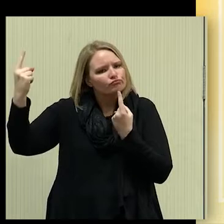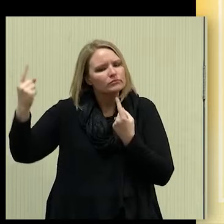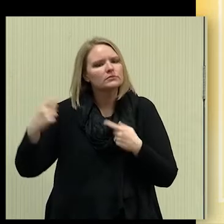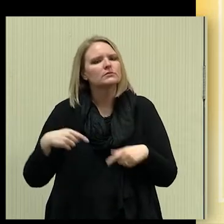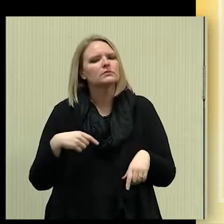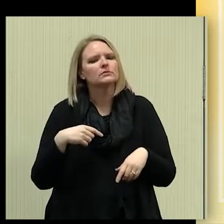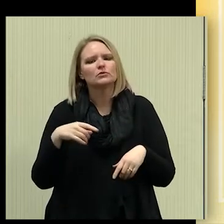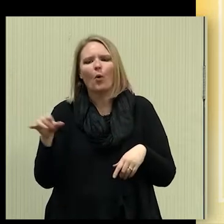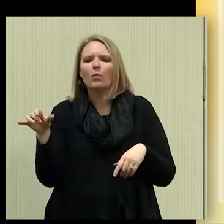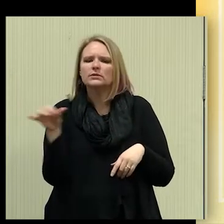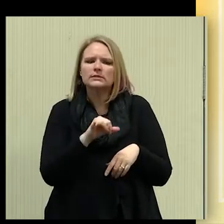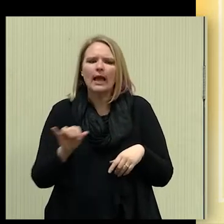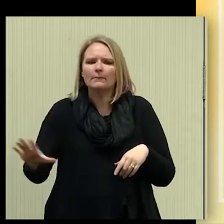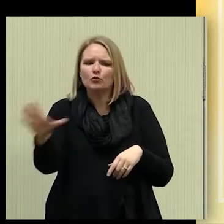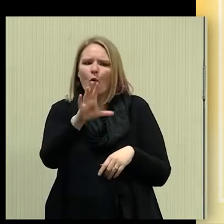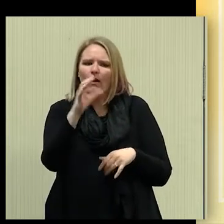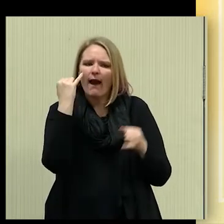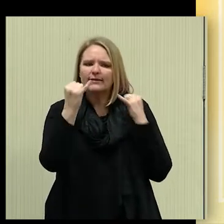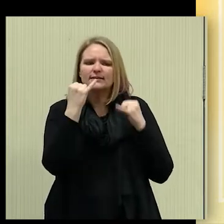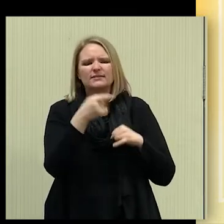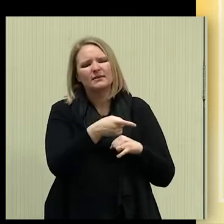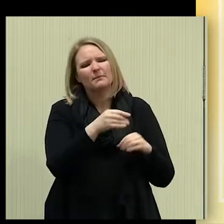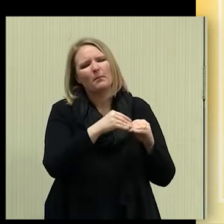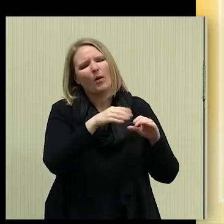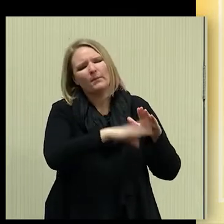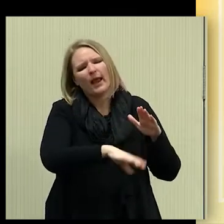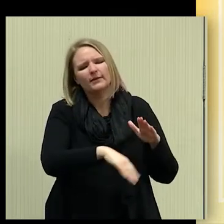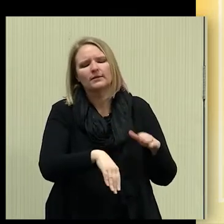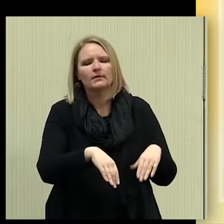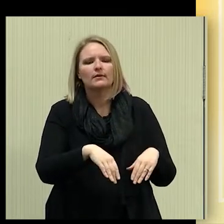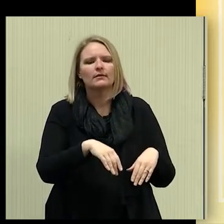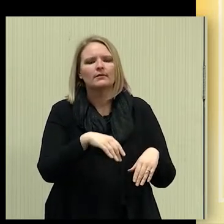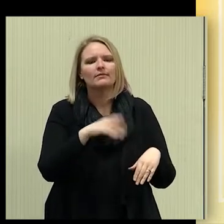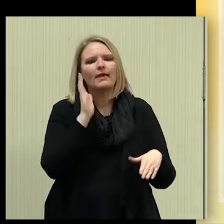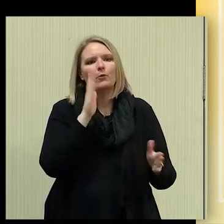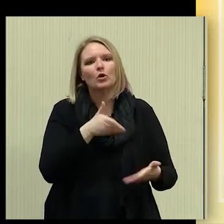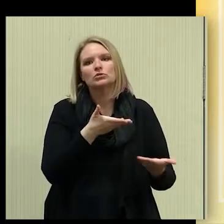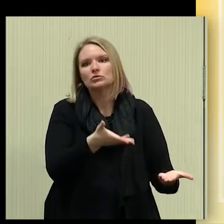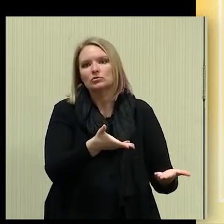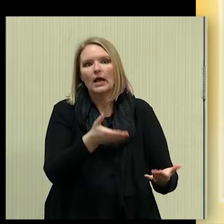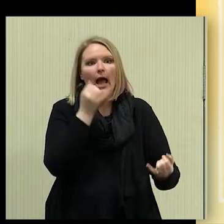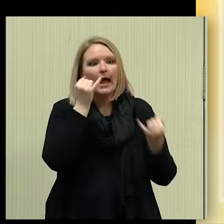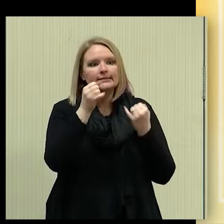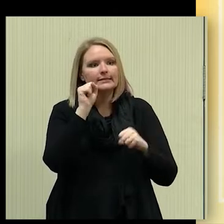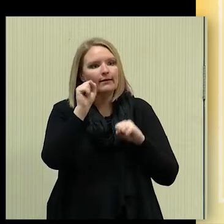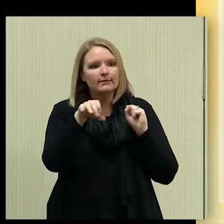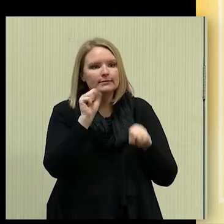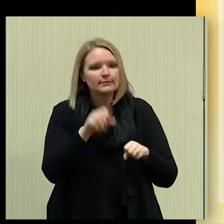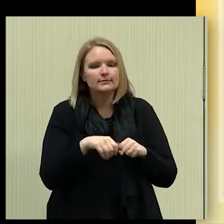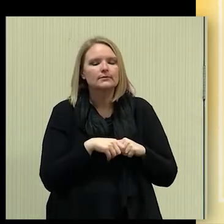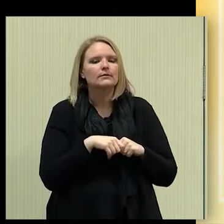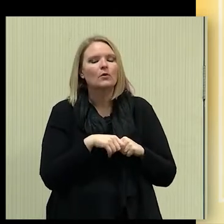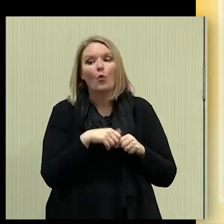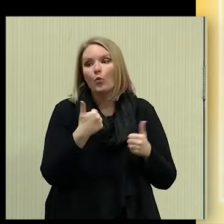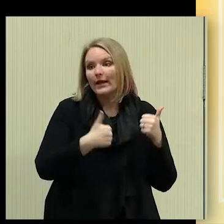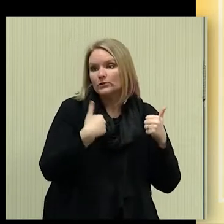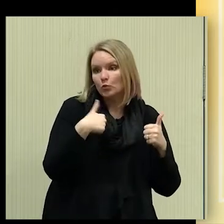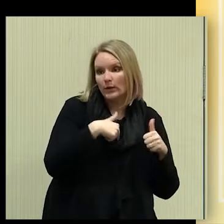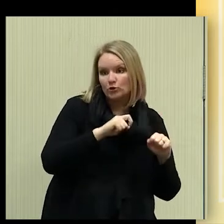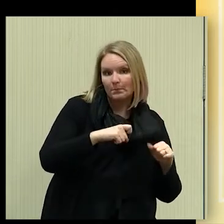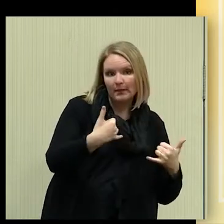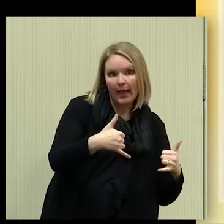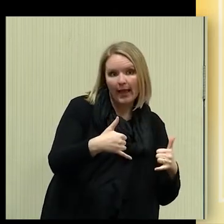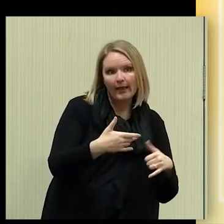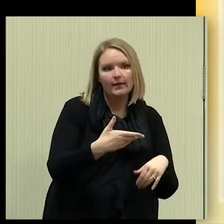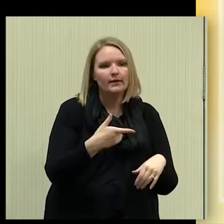things you said. Some of the things are more basic, like they give suggestions, they offer ideas of what to do, what to play with.